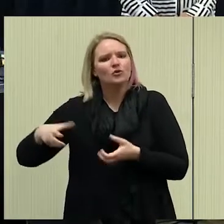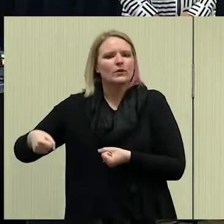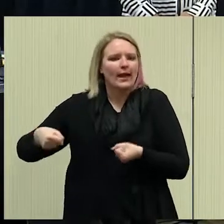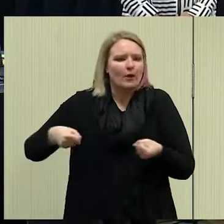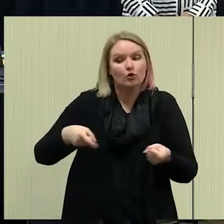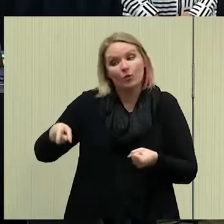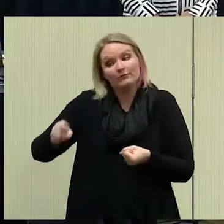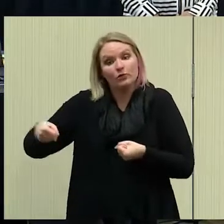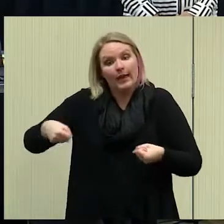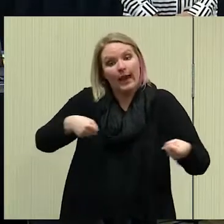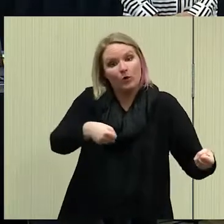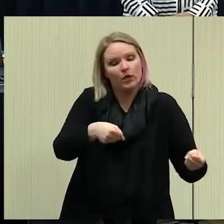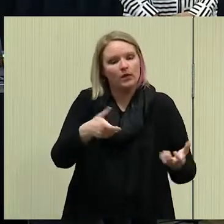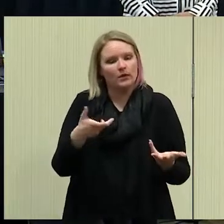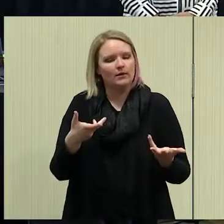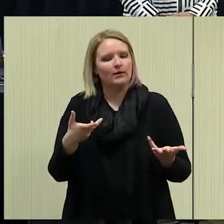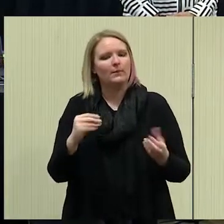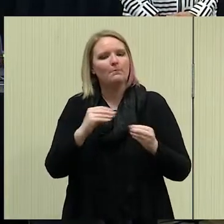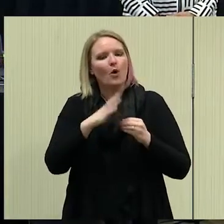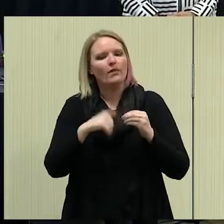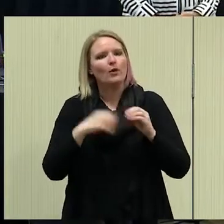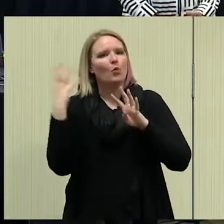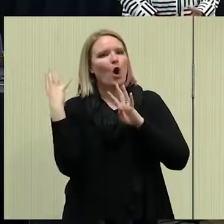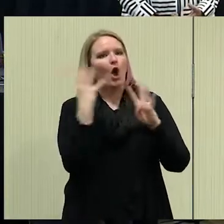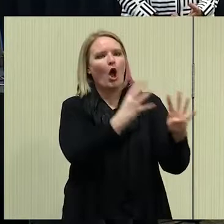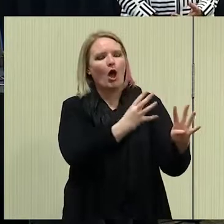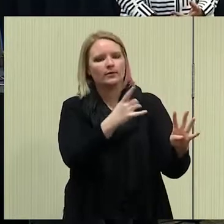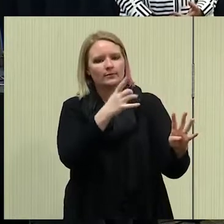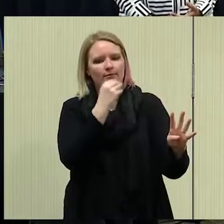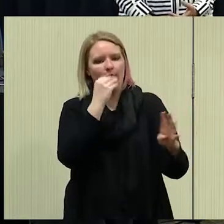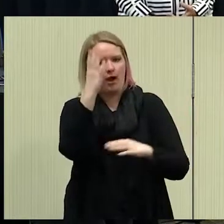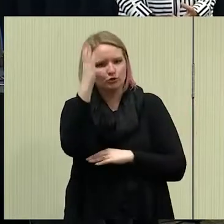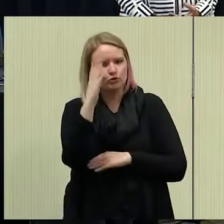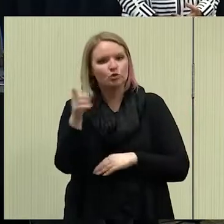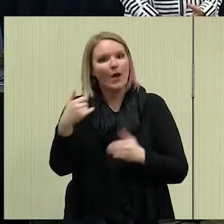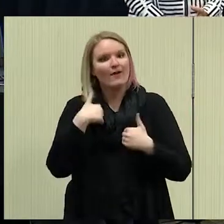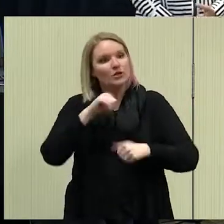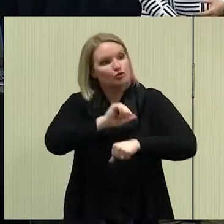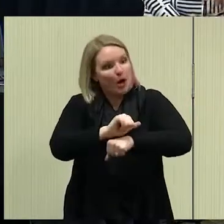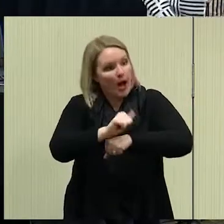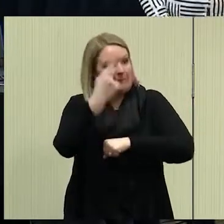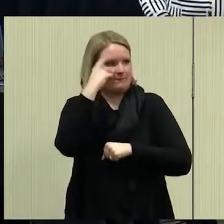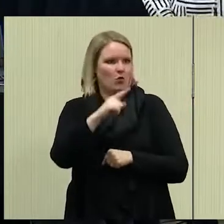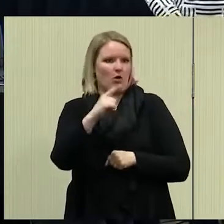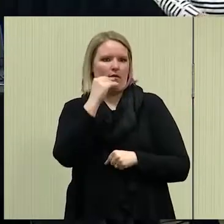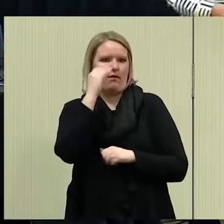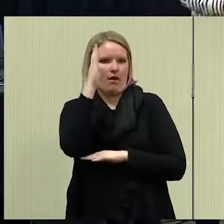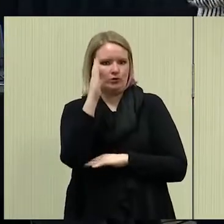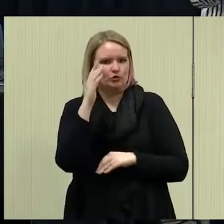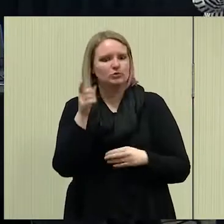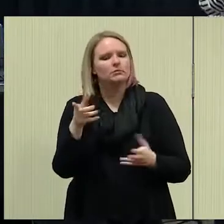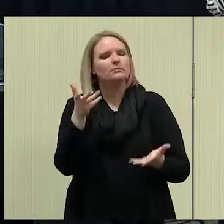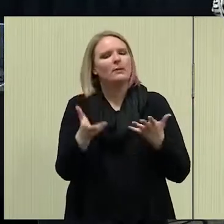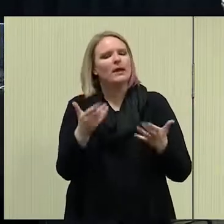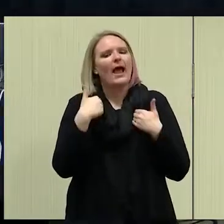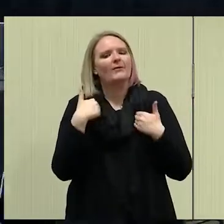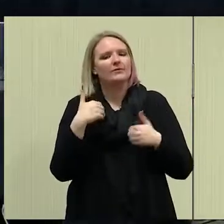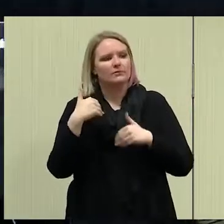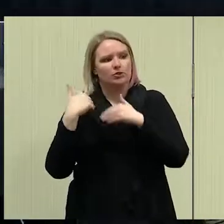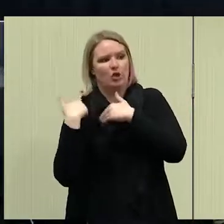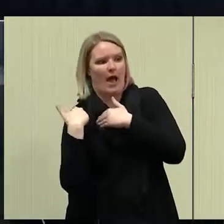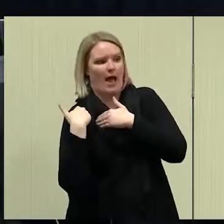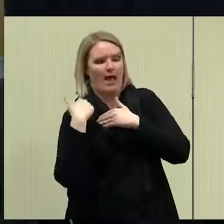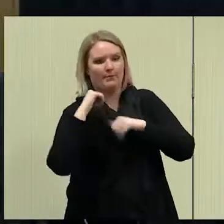the lunchboxes down. So it's more than just you are walking to lunch, it's that you have a task to do to go to lunch. Yes. So you might have a job,